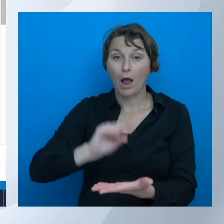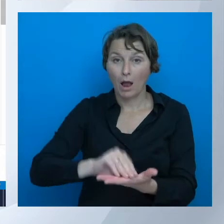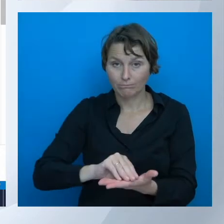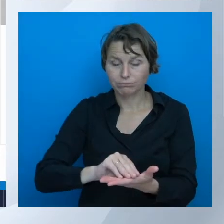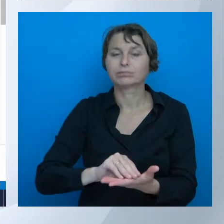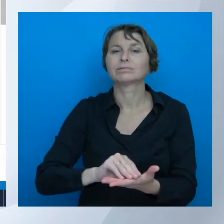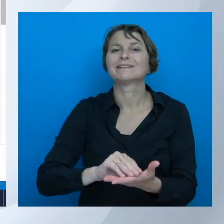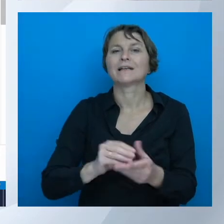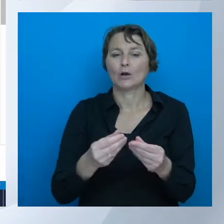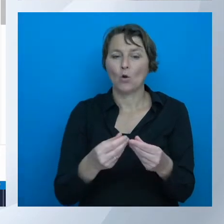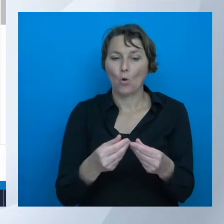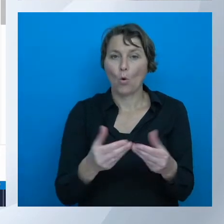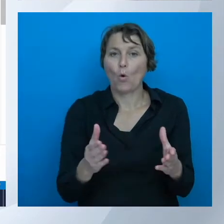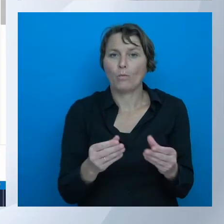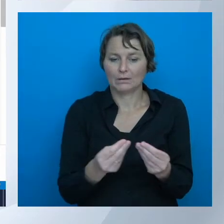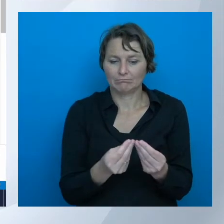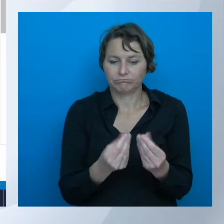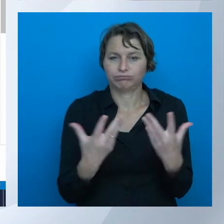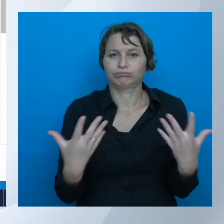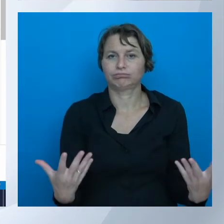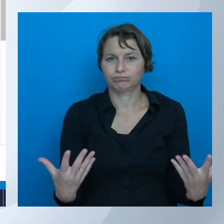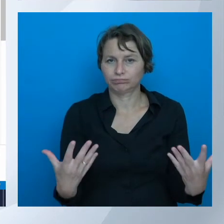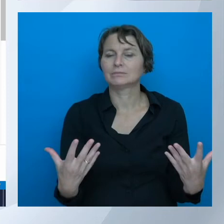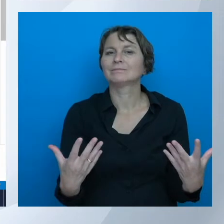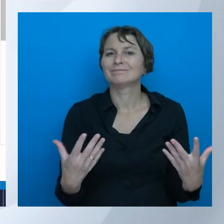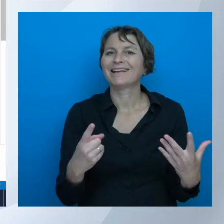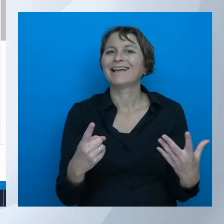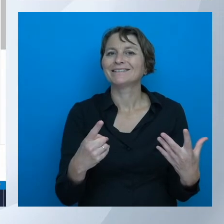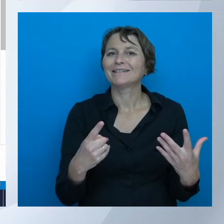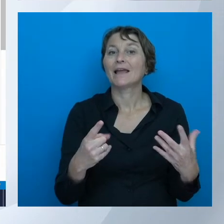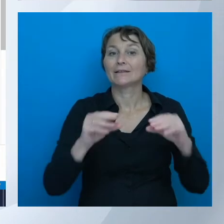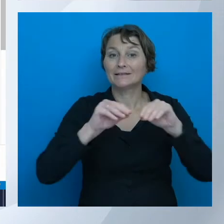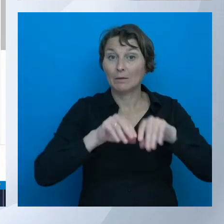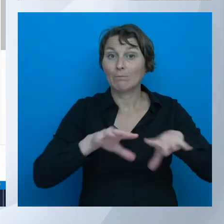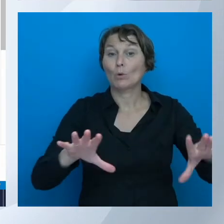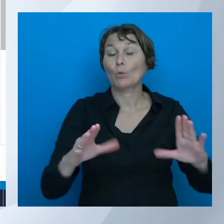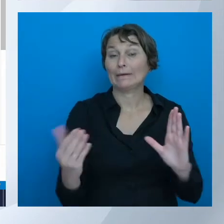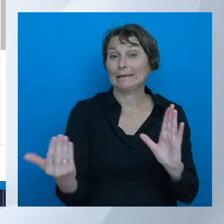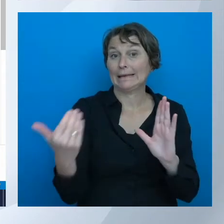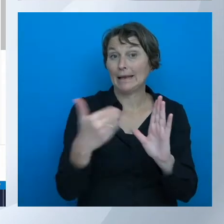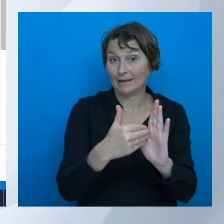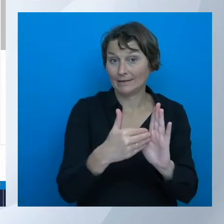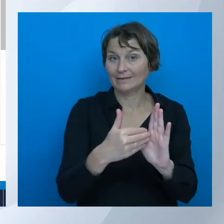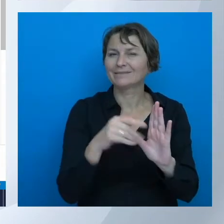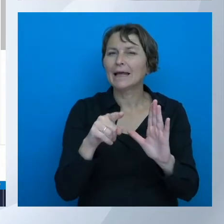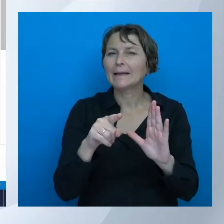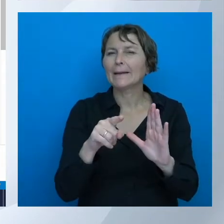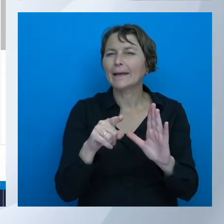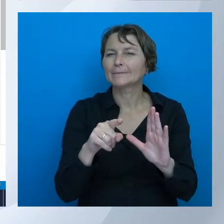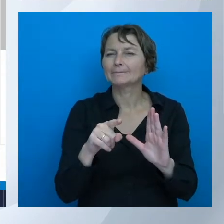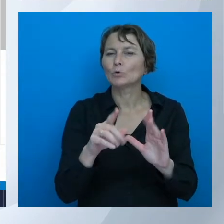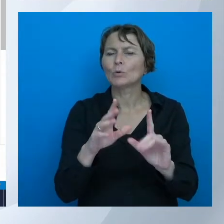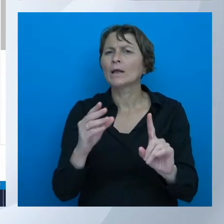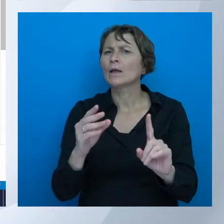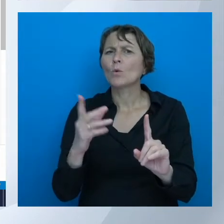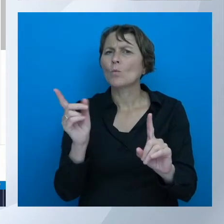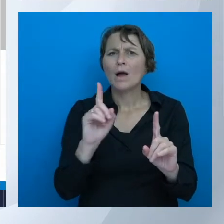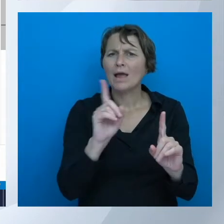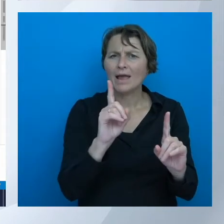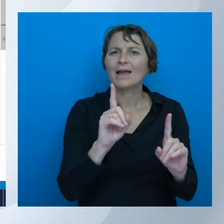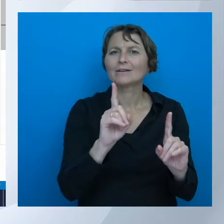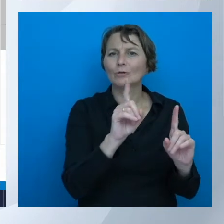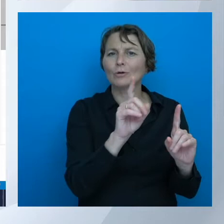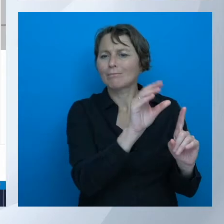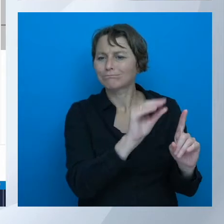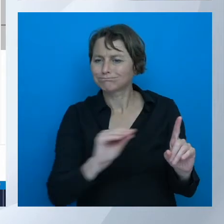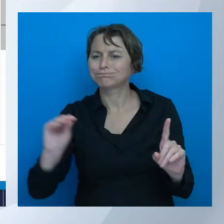it executes the Hugo deploy again, but this time making sure that it is deployed to my Blob Storage. And